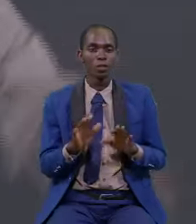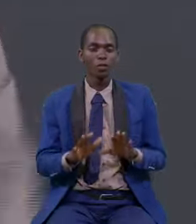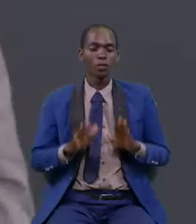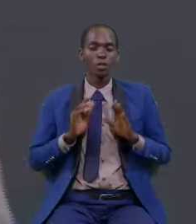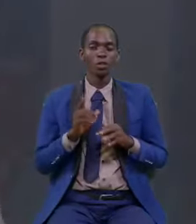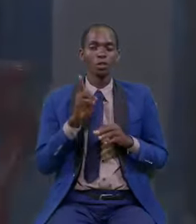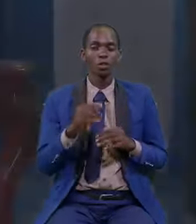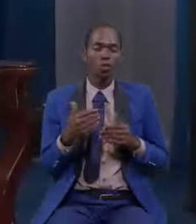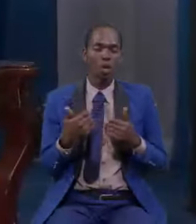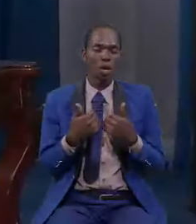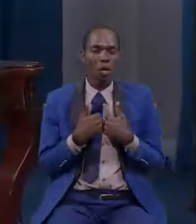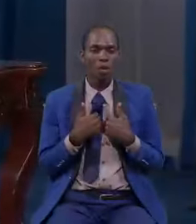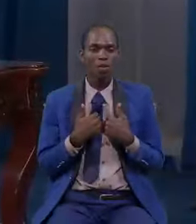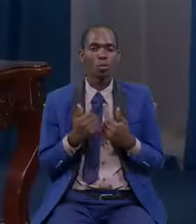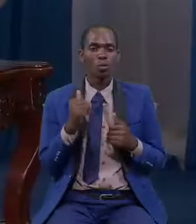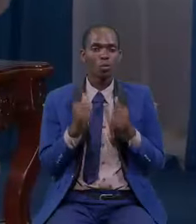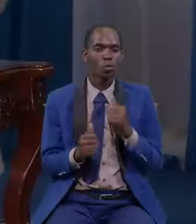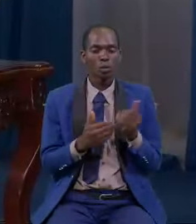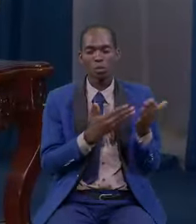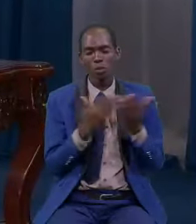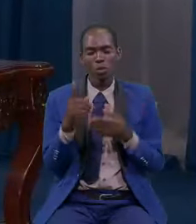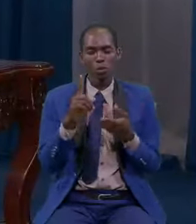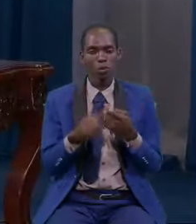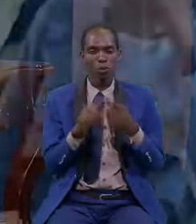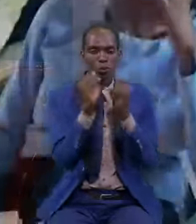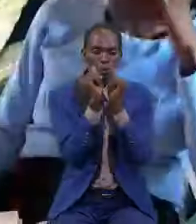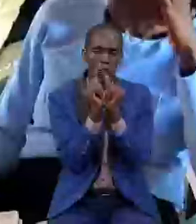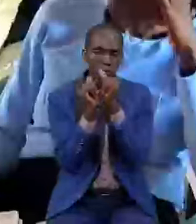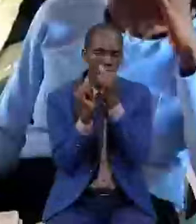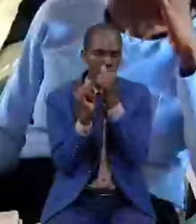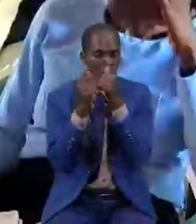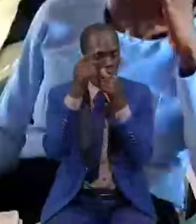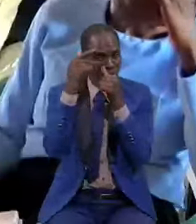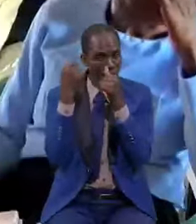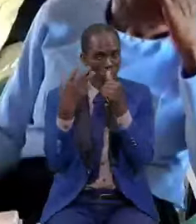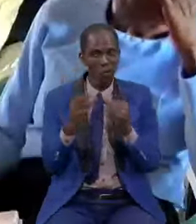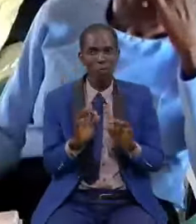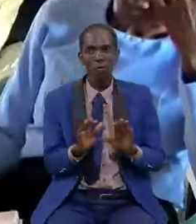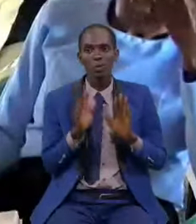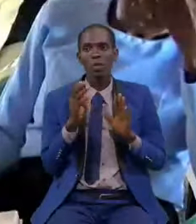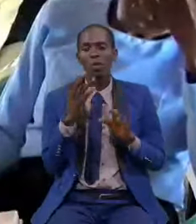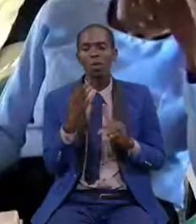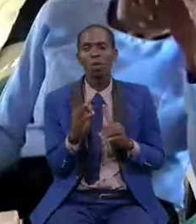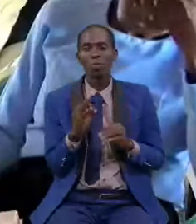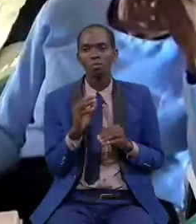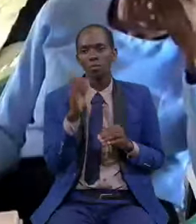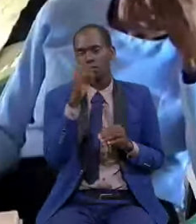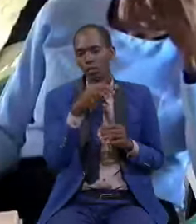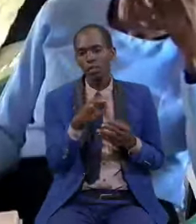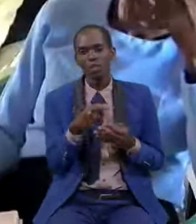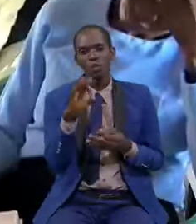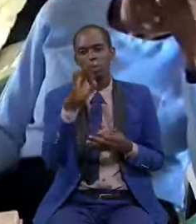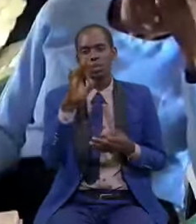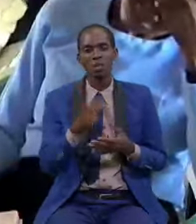into bondage. Or it's just the fear of spirits. You see them in the bush. You see them in